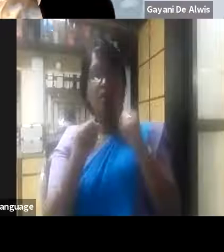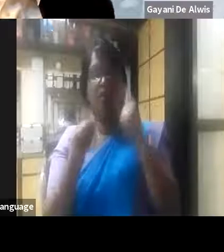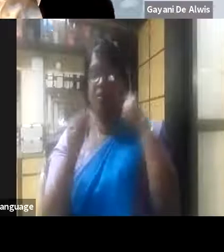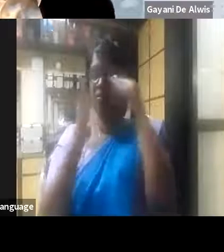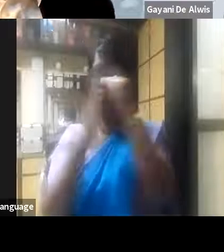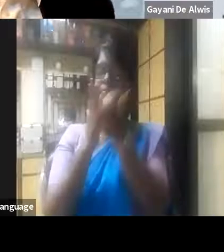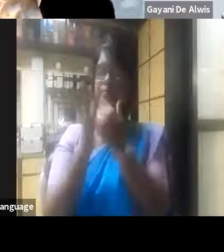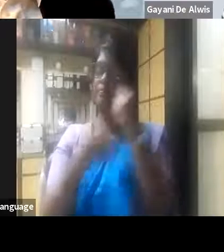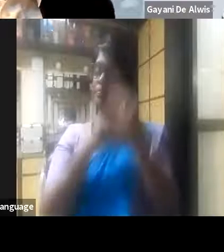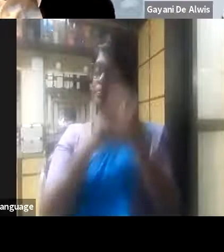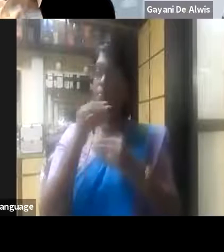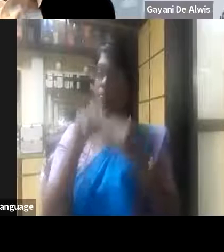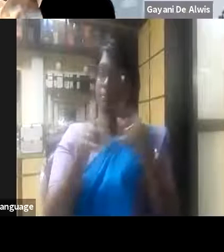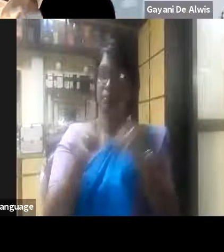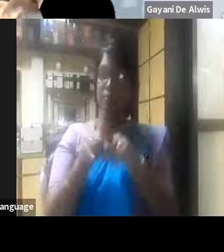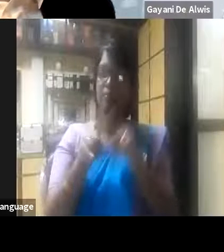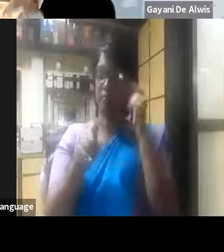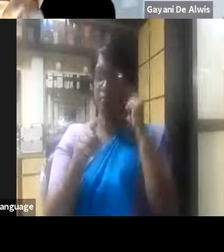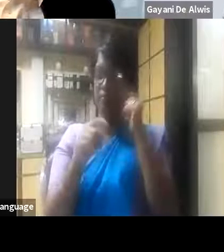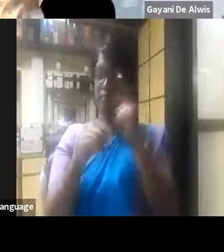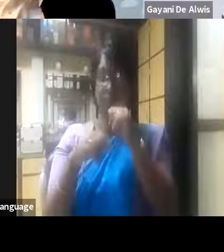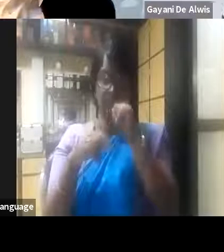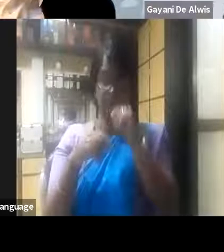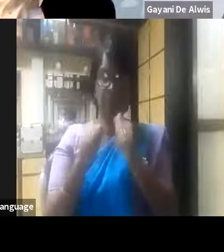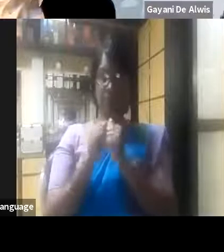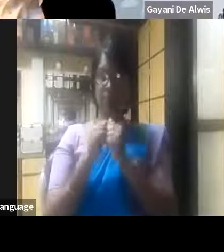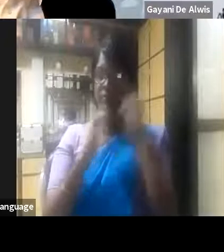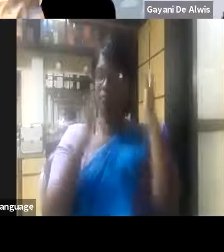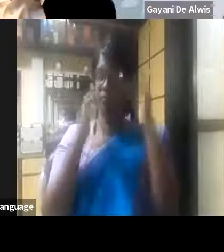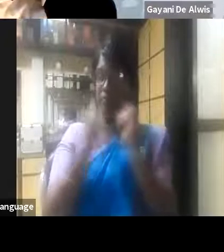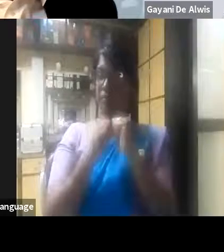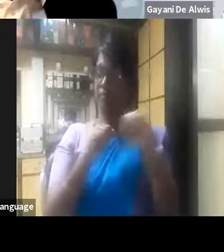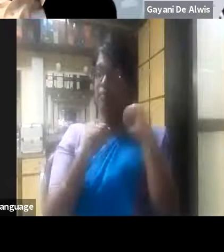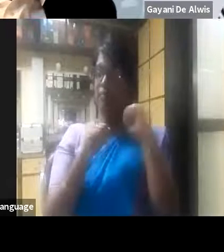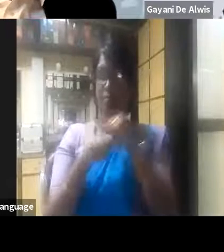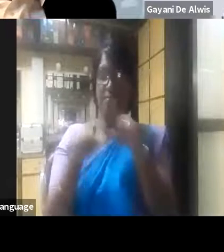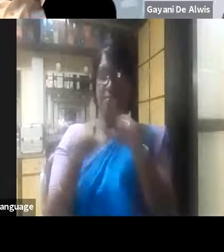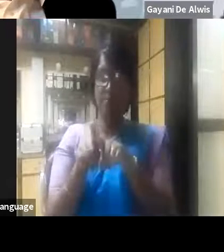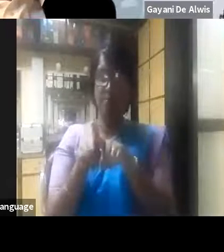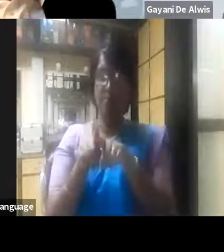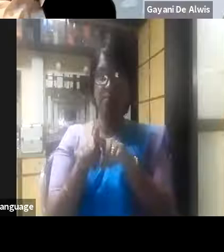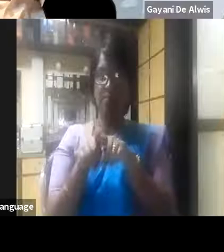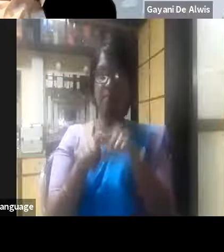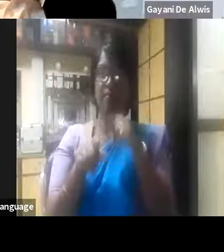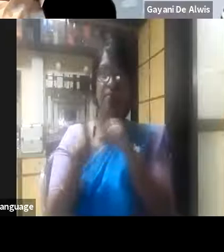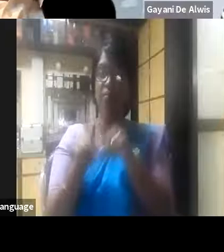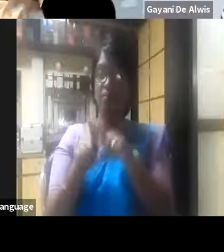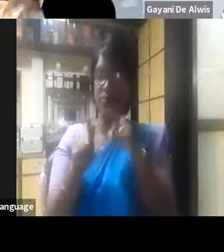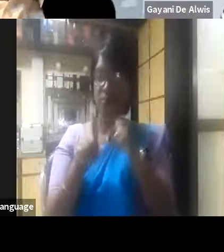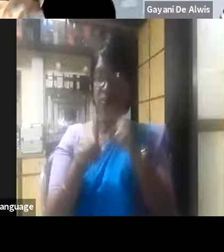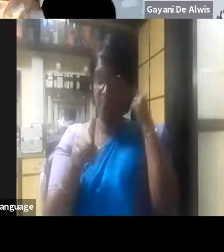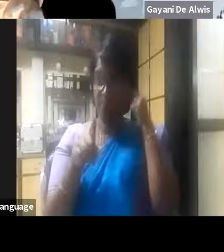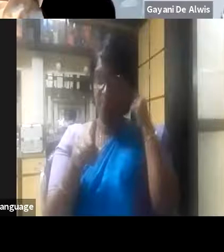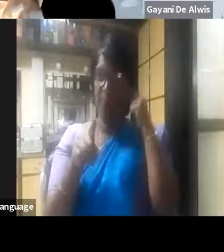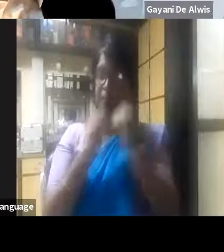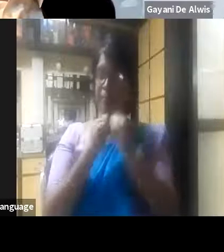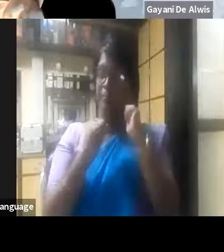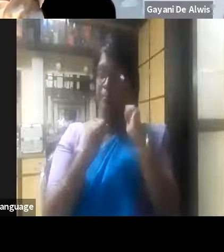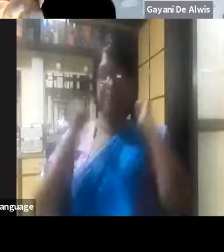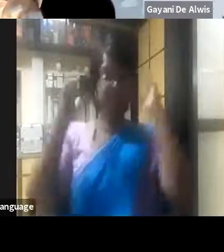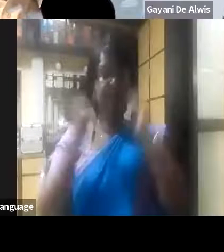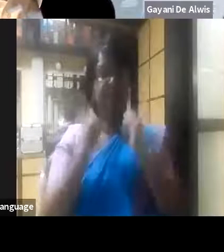businesses, this extreme VUCA world. We also know that how sustainable supply